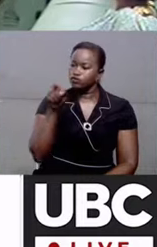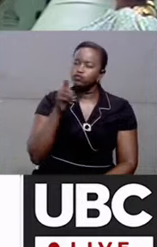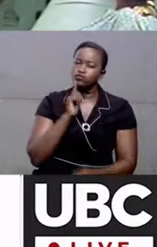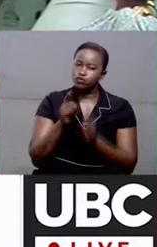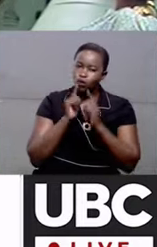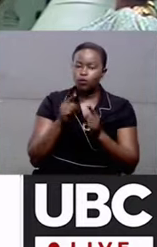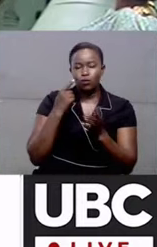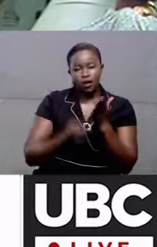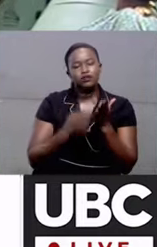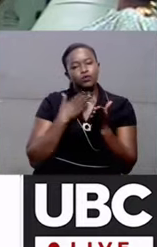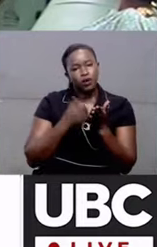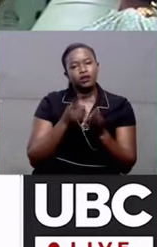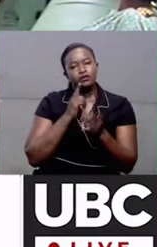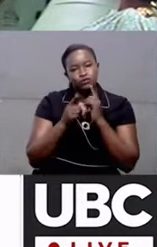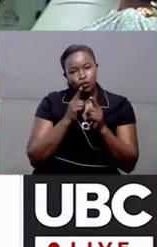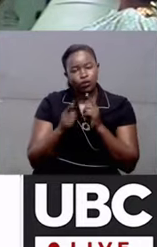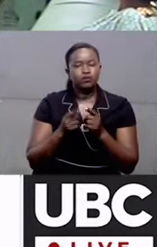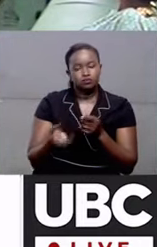talk.